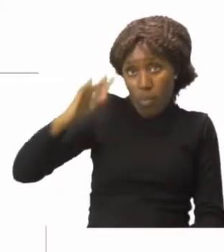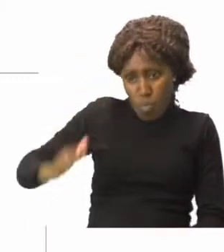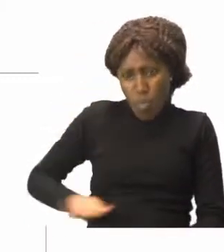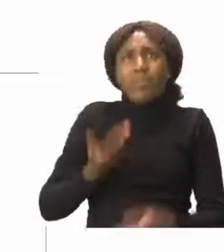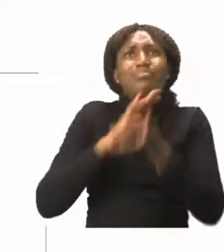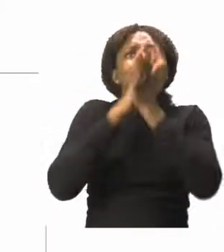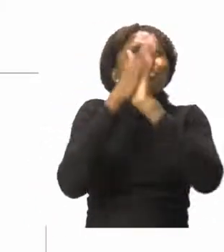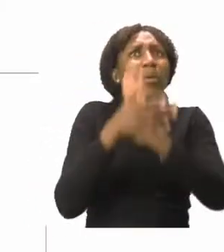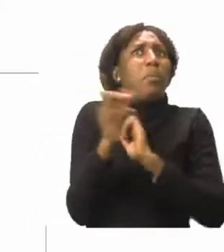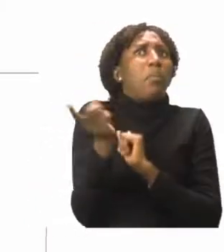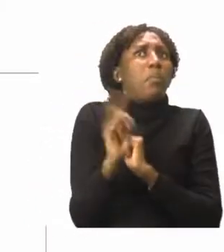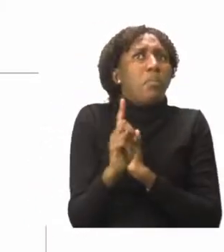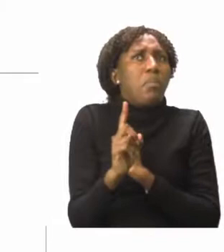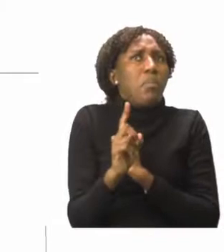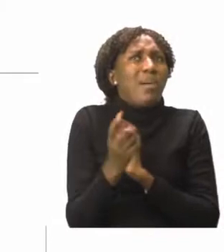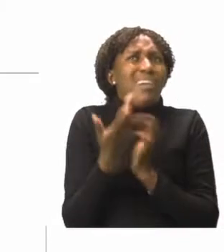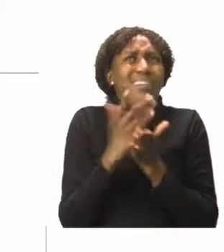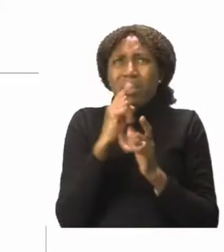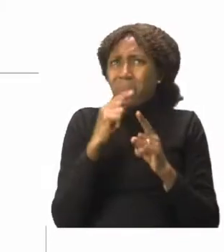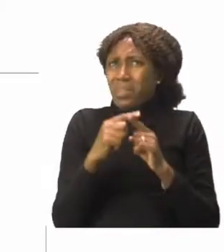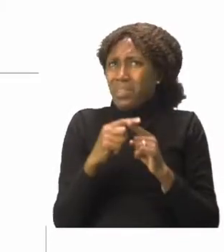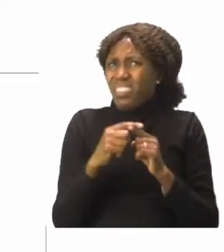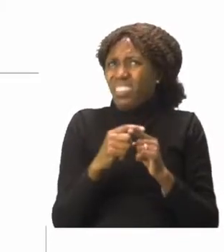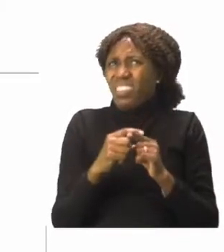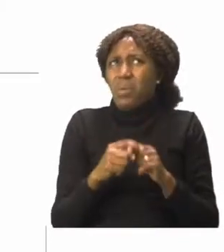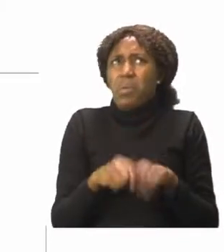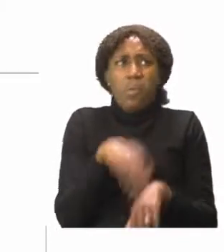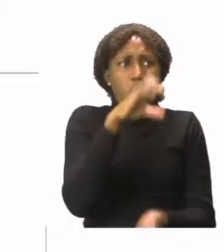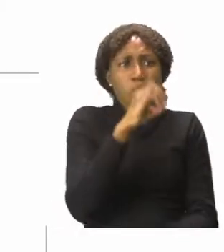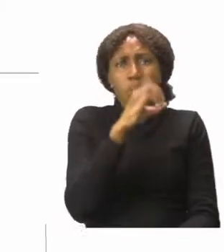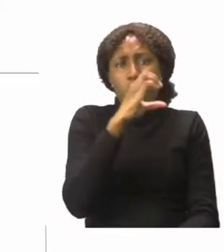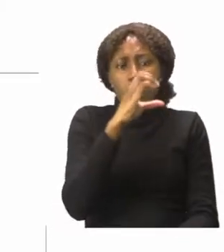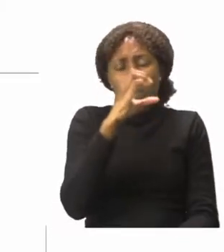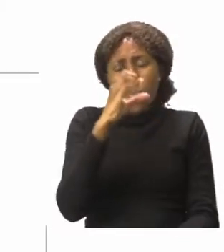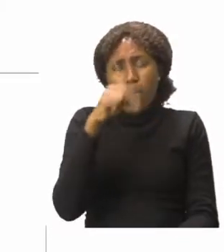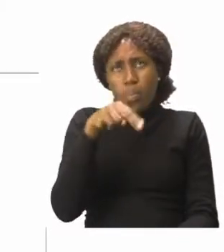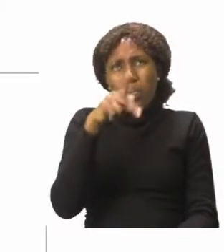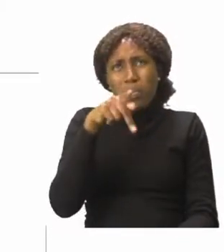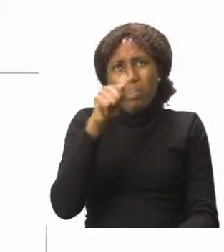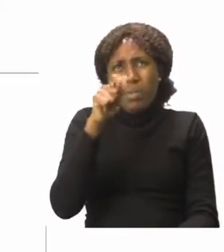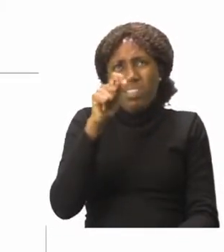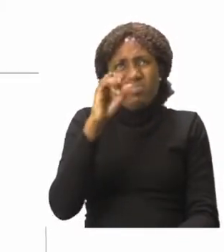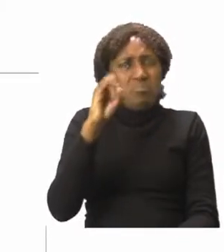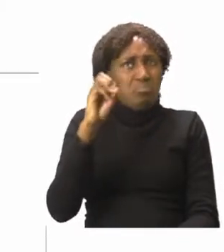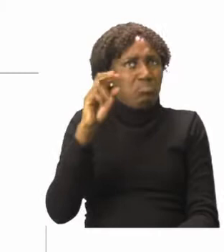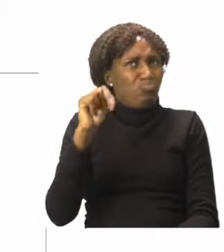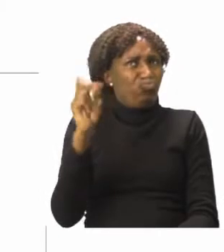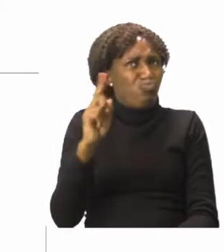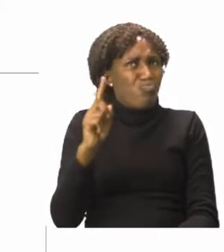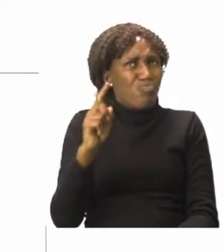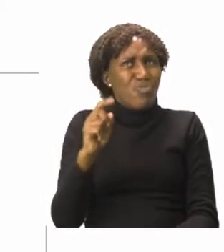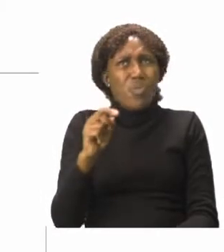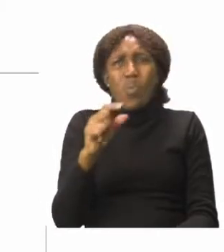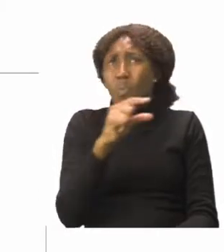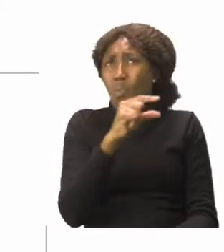you are saying, Teacher Mutsa, what is an occupation? Well, I'm going to explain some of them